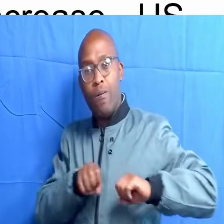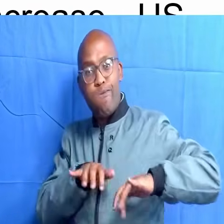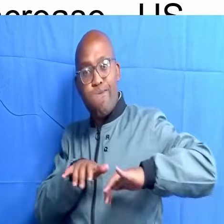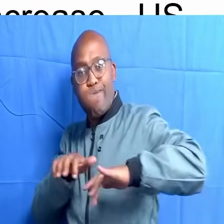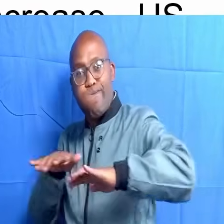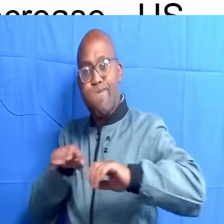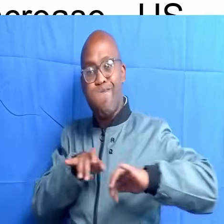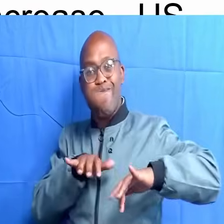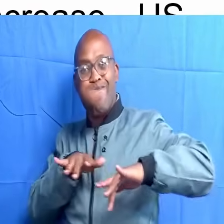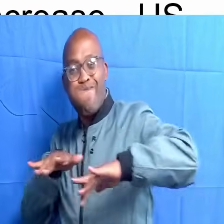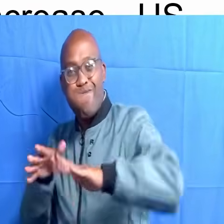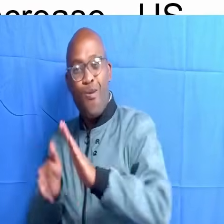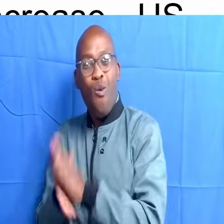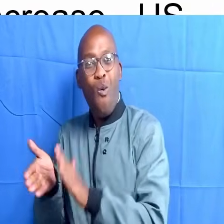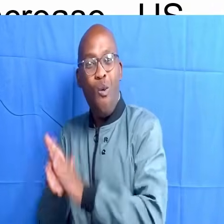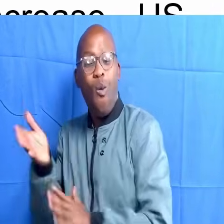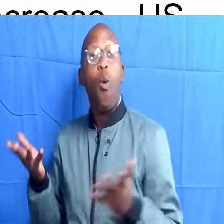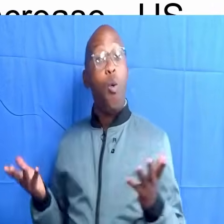were more than